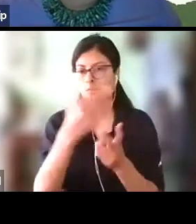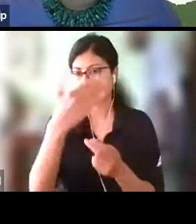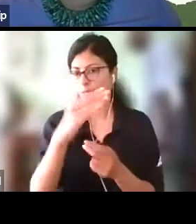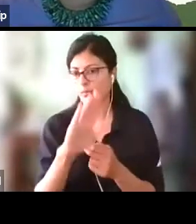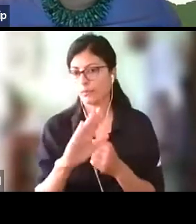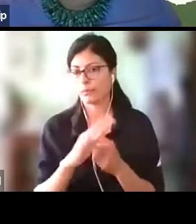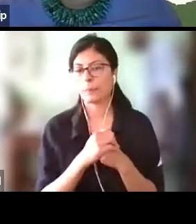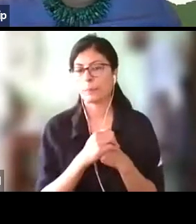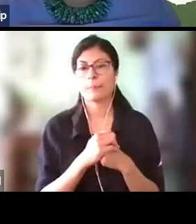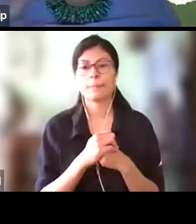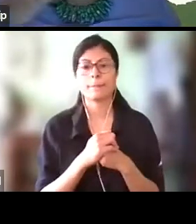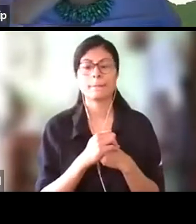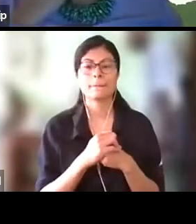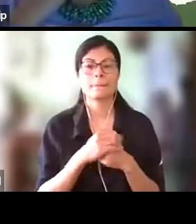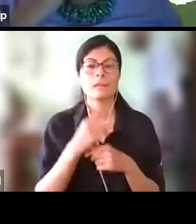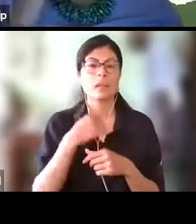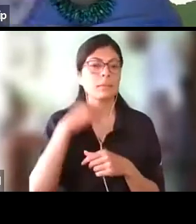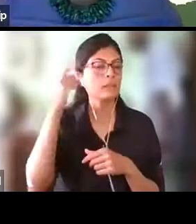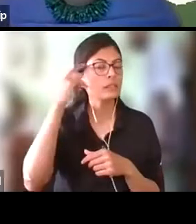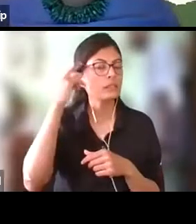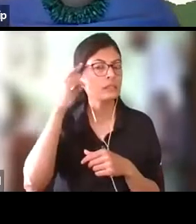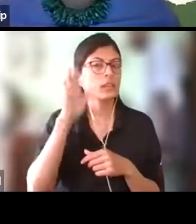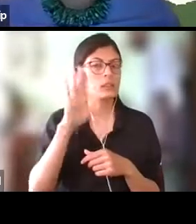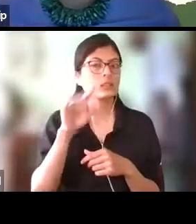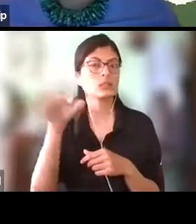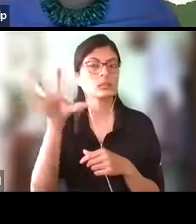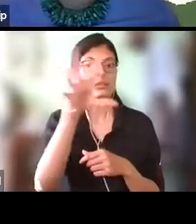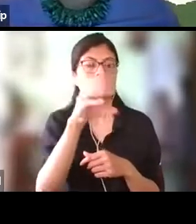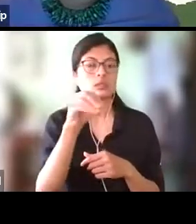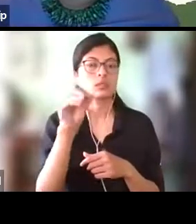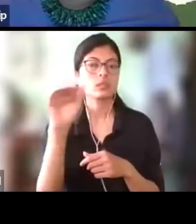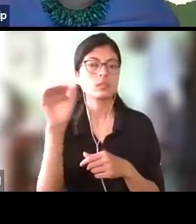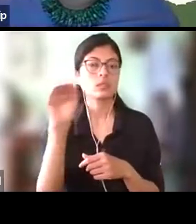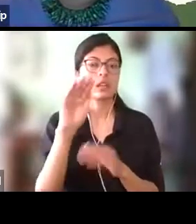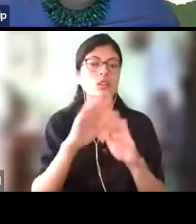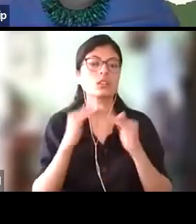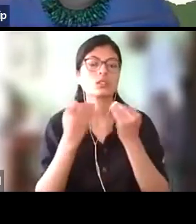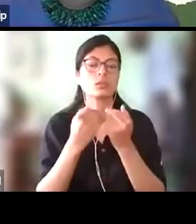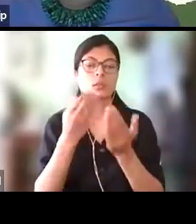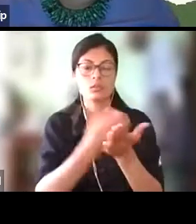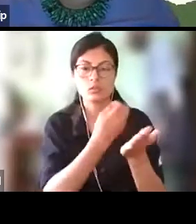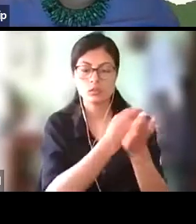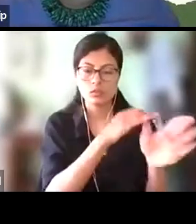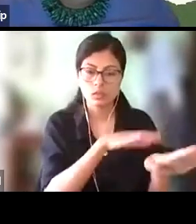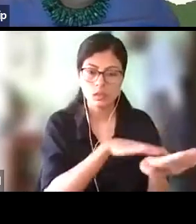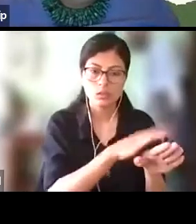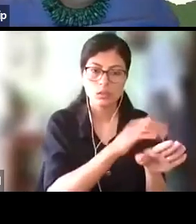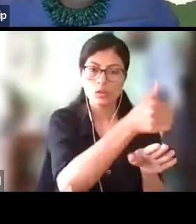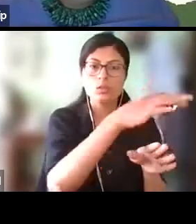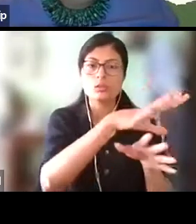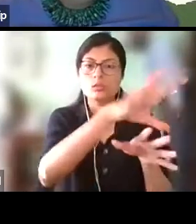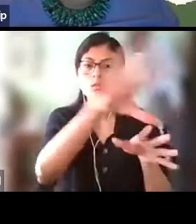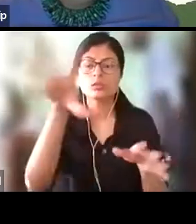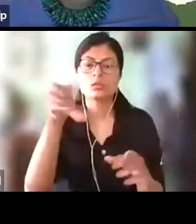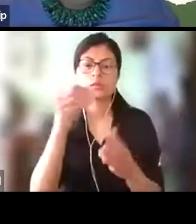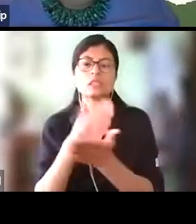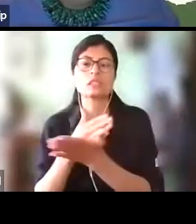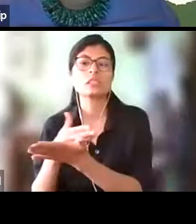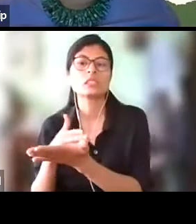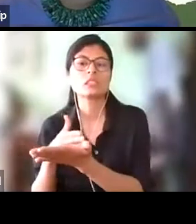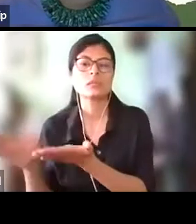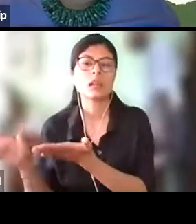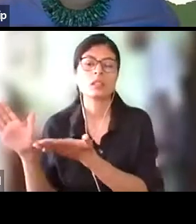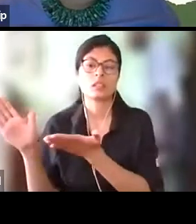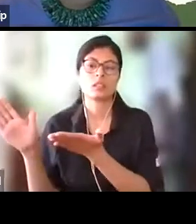the mainstream women movement, and the marginalized women movement, or the overall marginalized movement, are together. But at the same